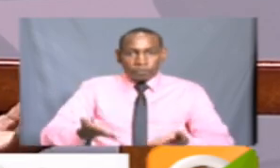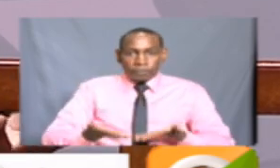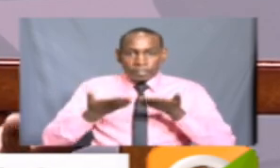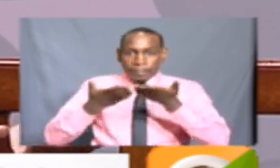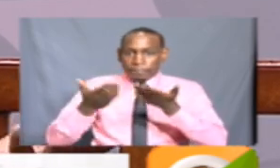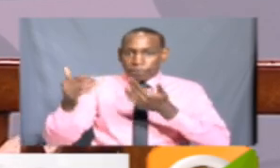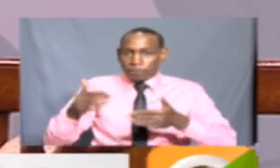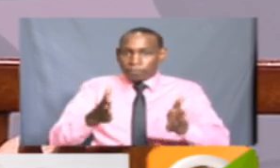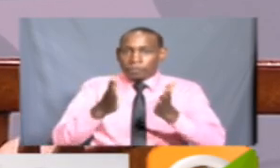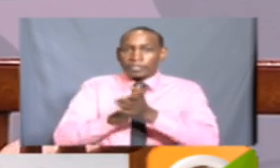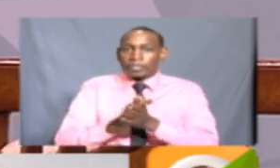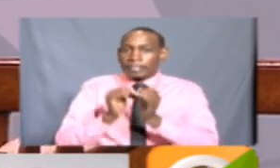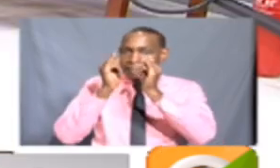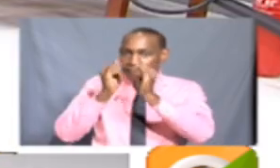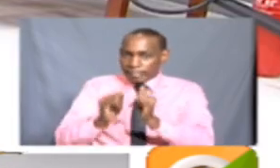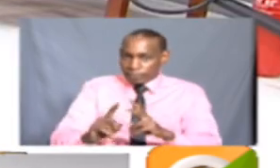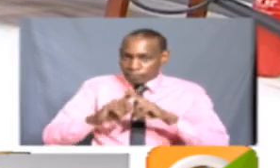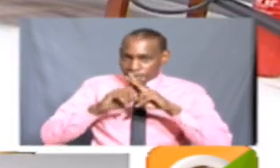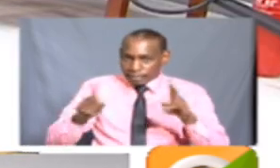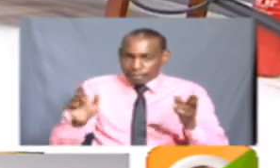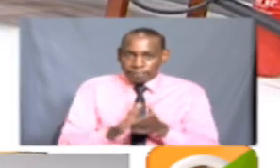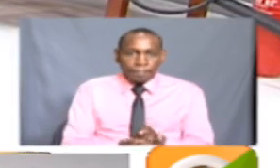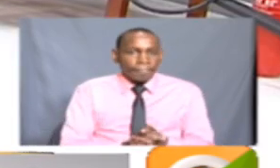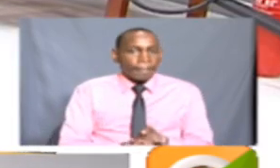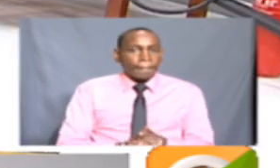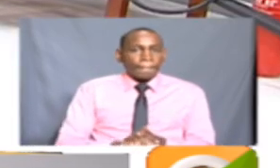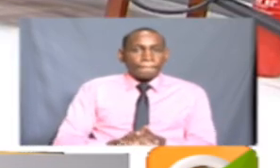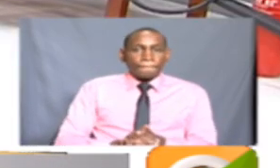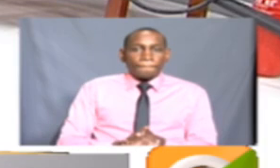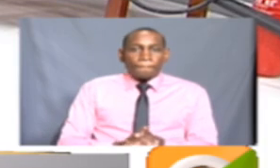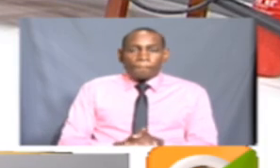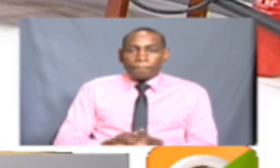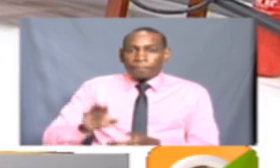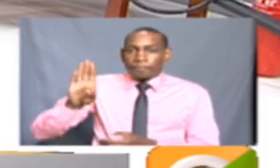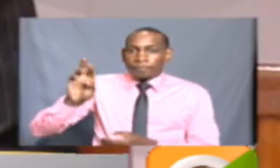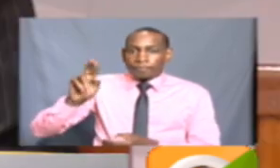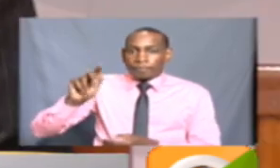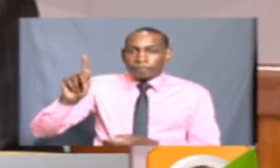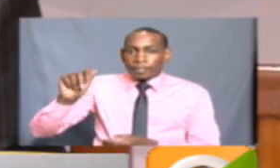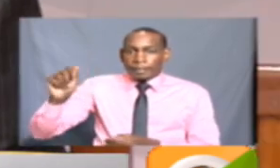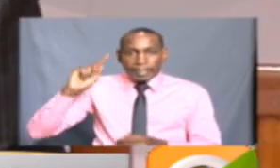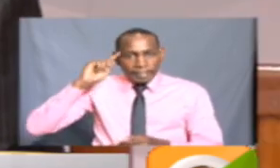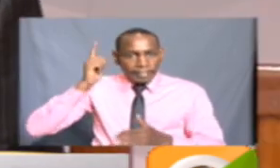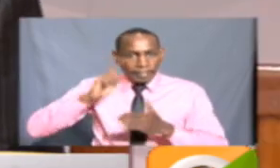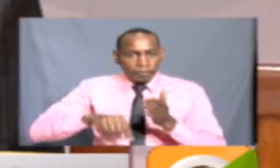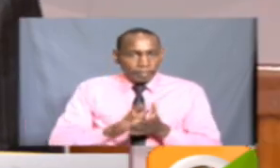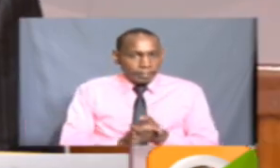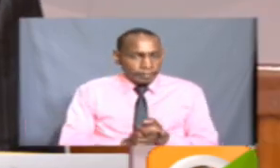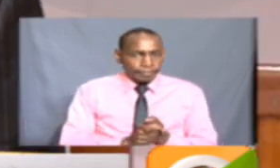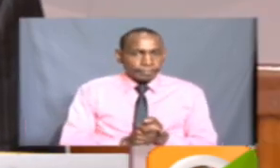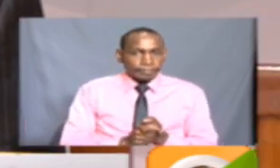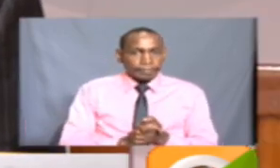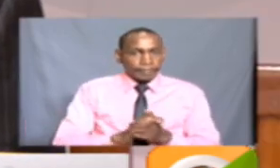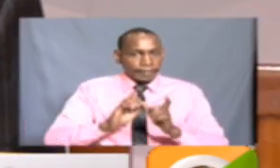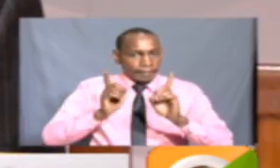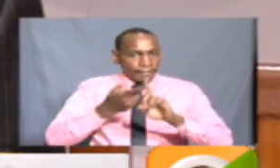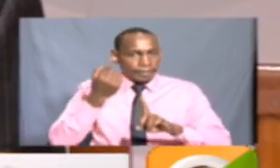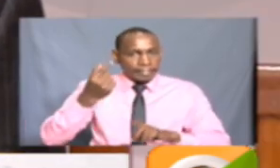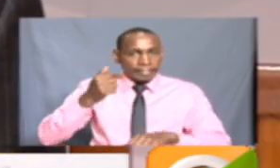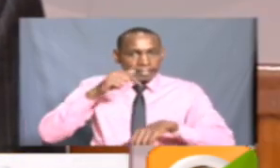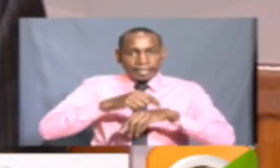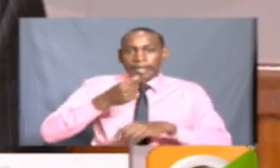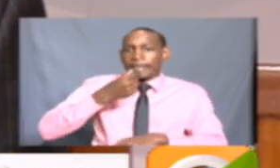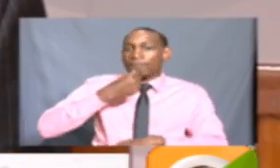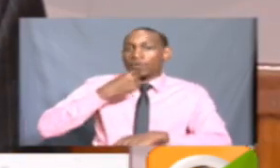breath of fresh air. Mm. Barrack, what do you think? Your thoughts? Well, first, when the Luo nation